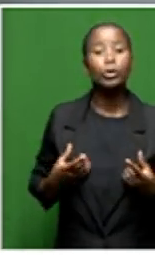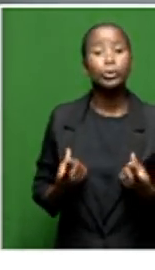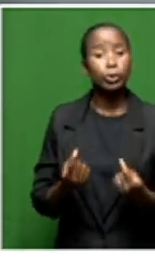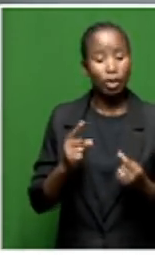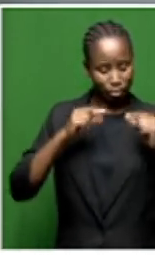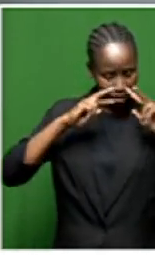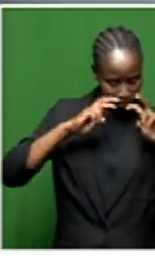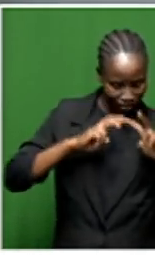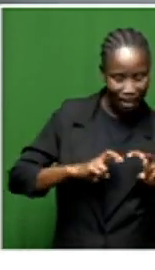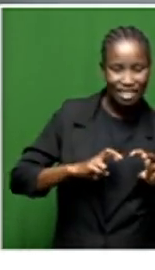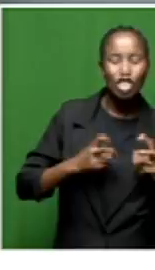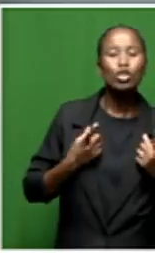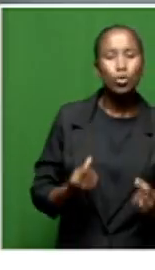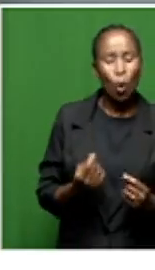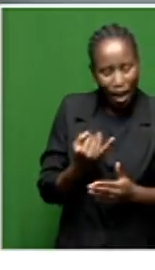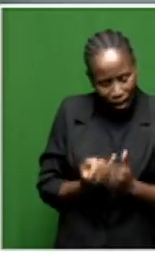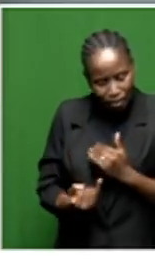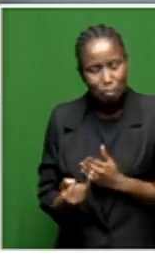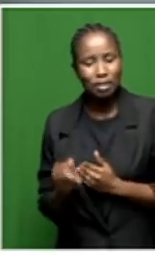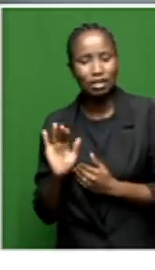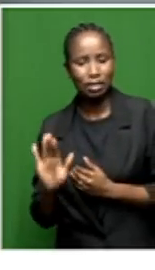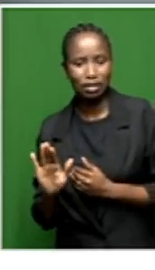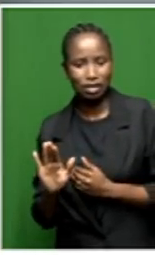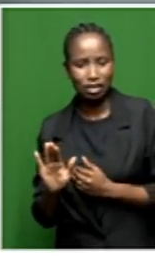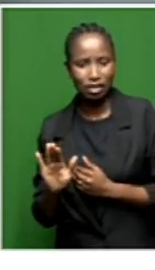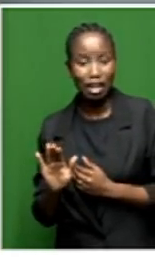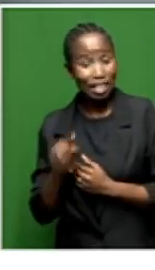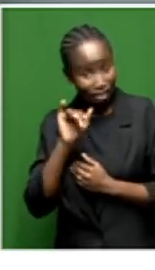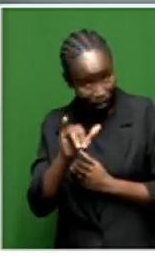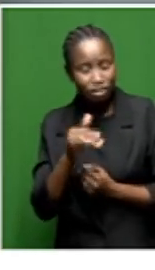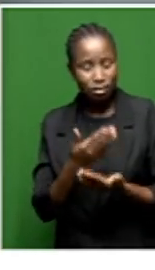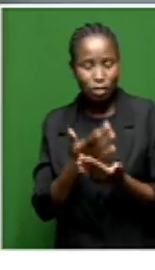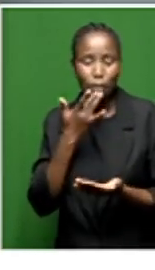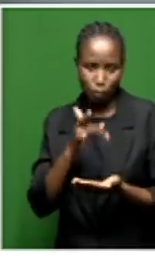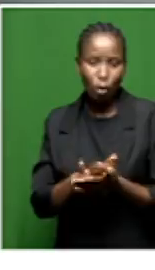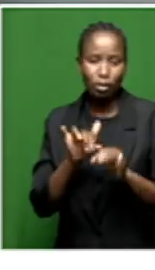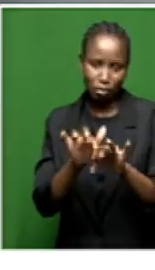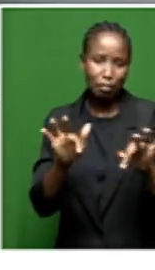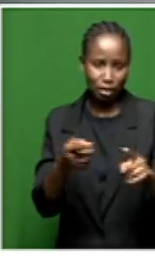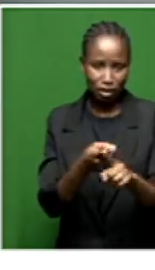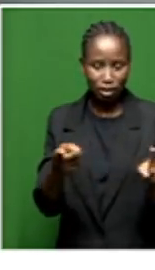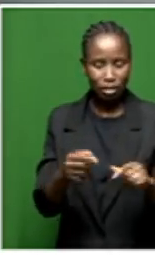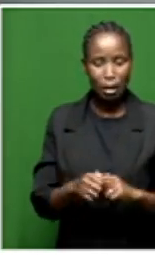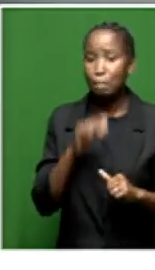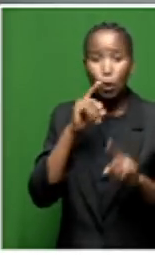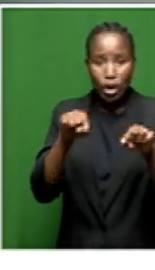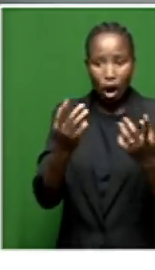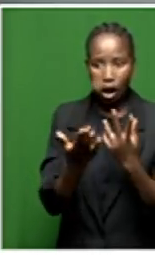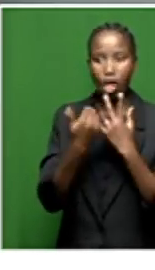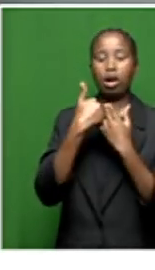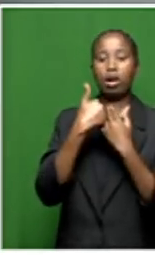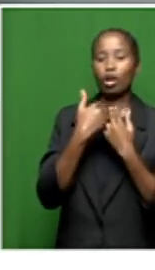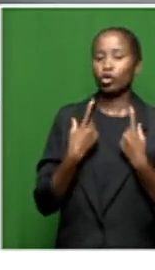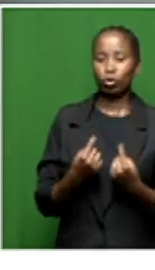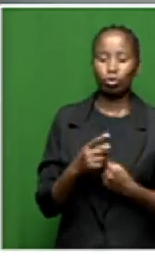investigations independently. That is what I can assure the public, that we will not be distracted, and then we are